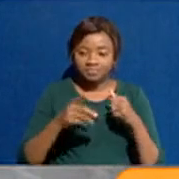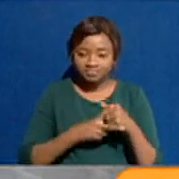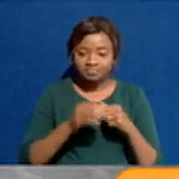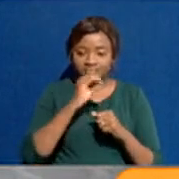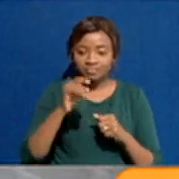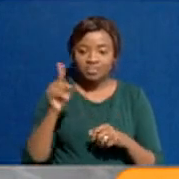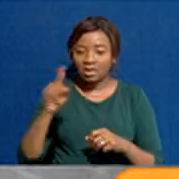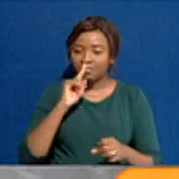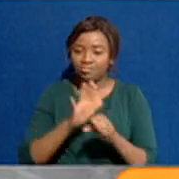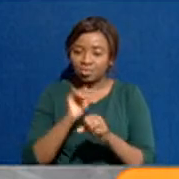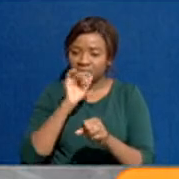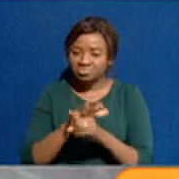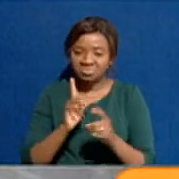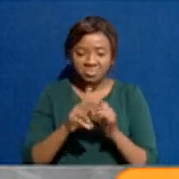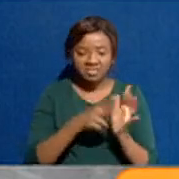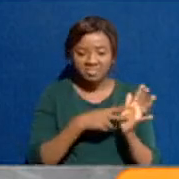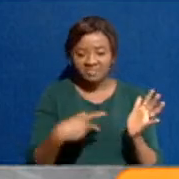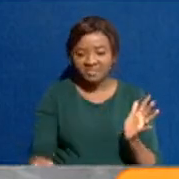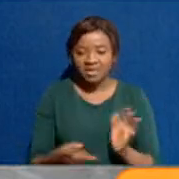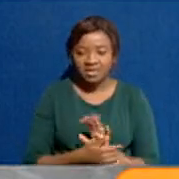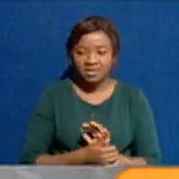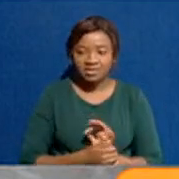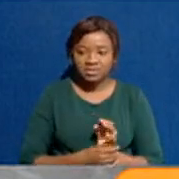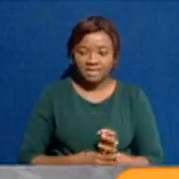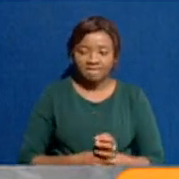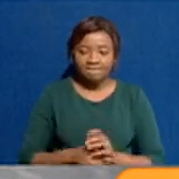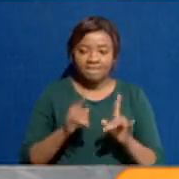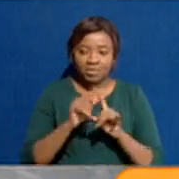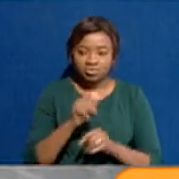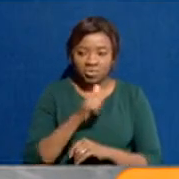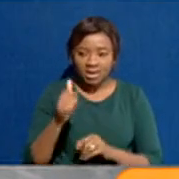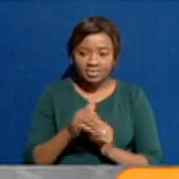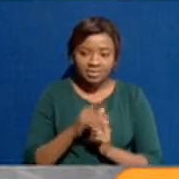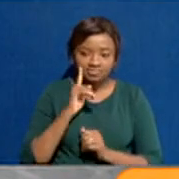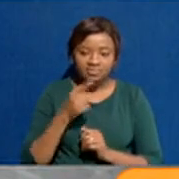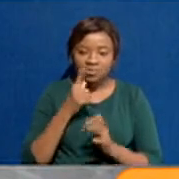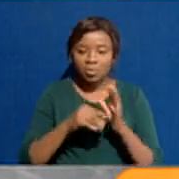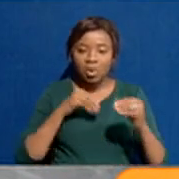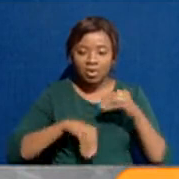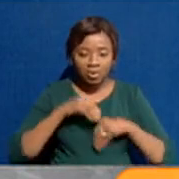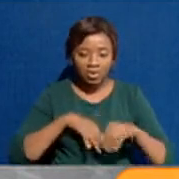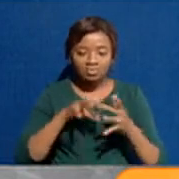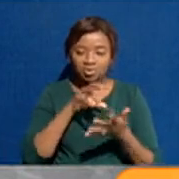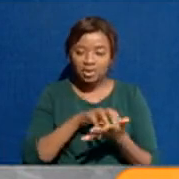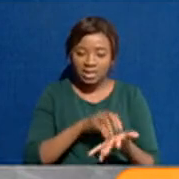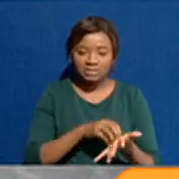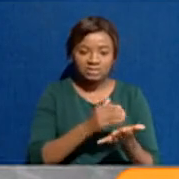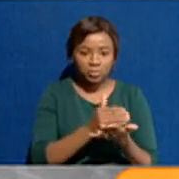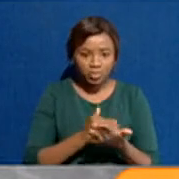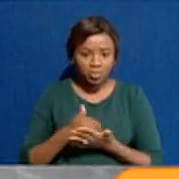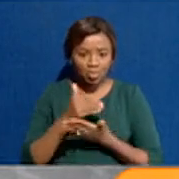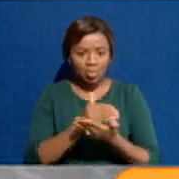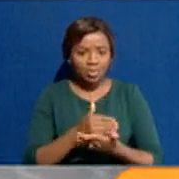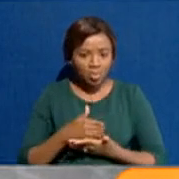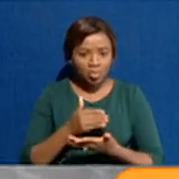to fulfill the promises they made during the campaigns, while 9% said the withdrawal of corruption cases in court had proved the